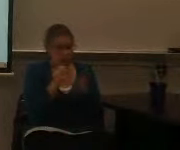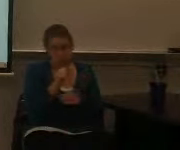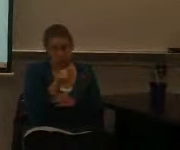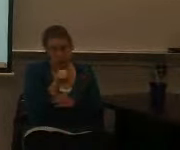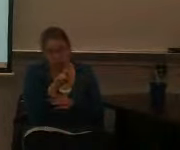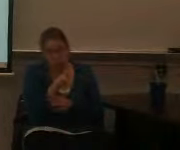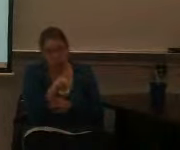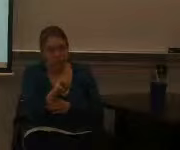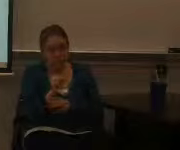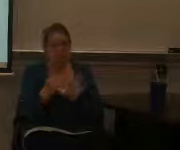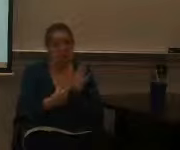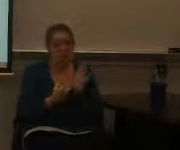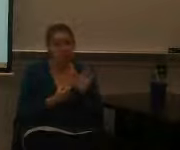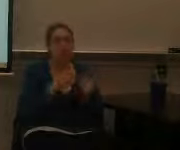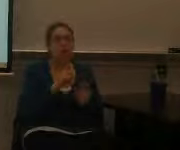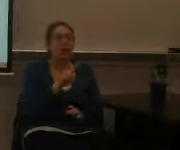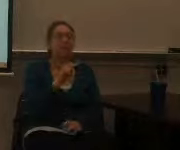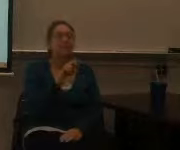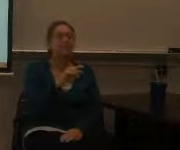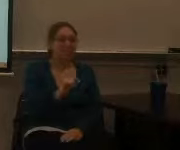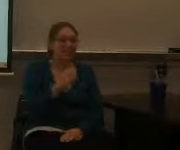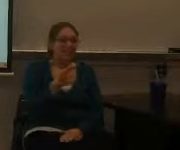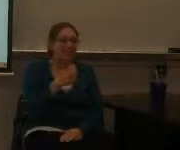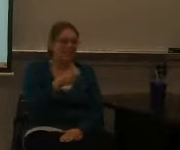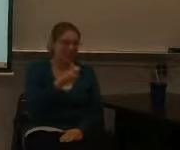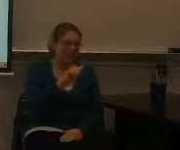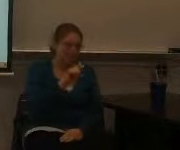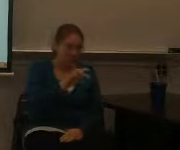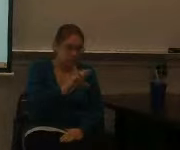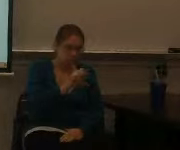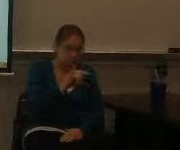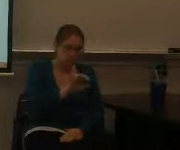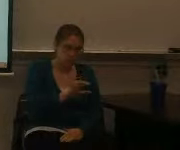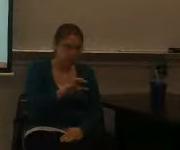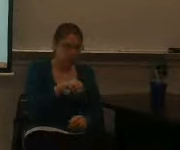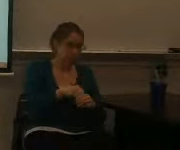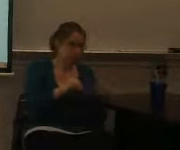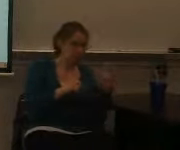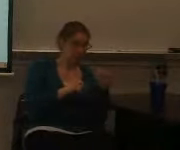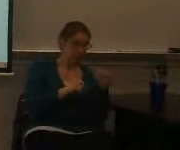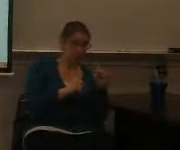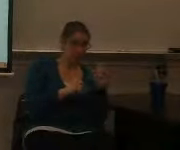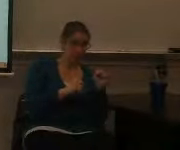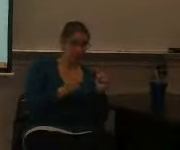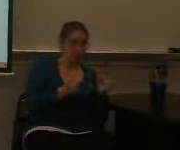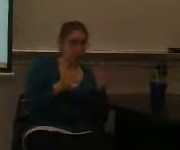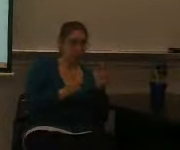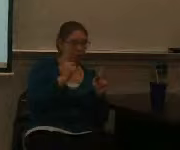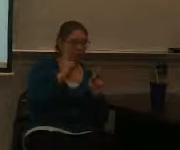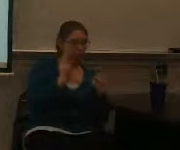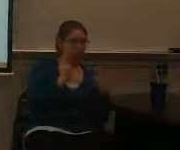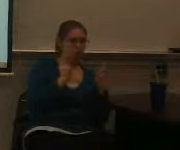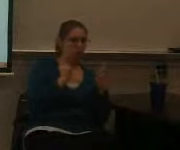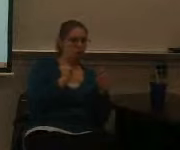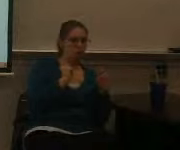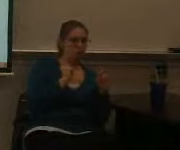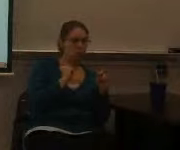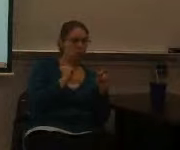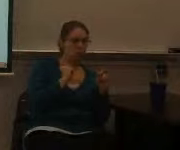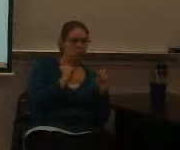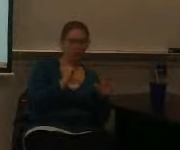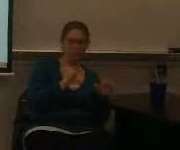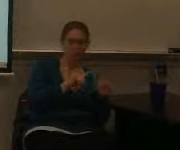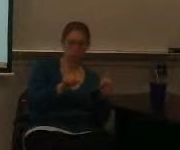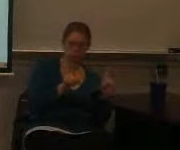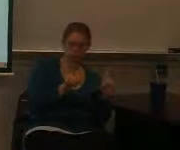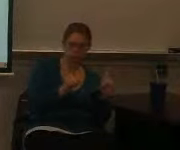times are net heterotrophic. In lakes, many people have thought that they were autotrophic, but it turns out that more of them are